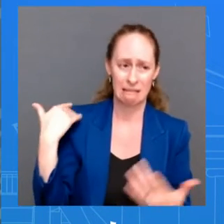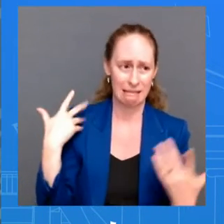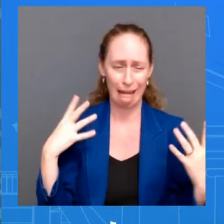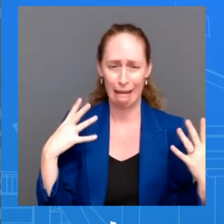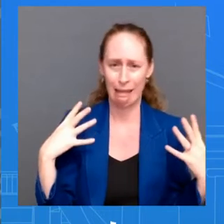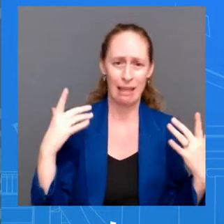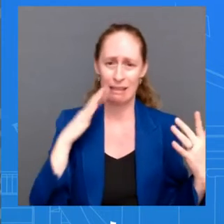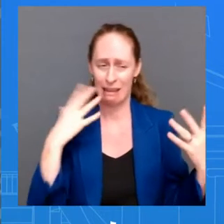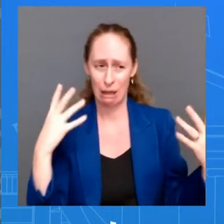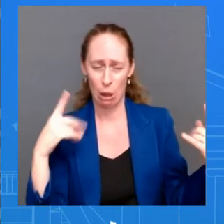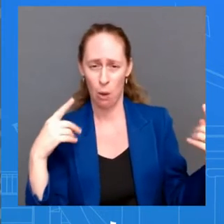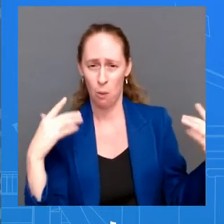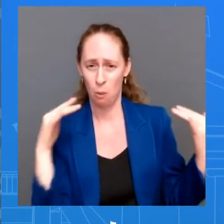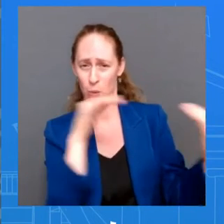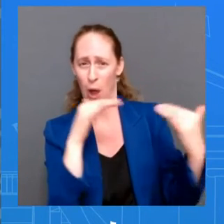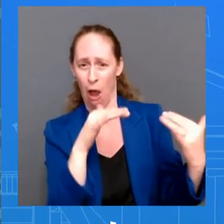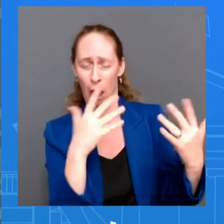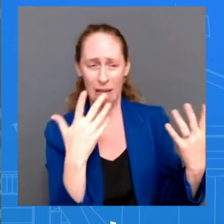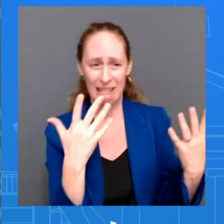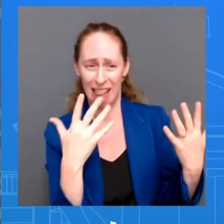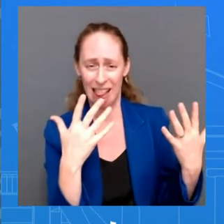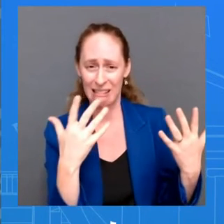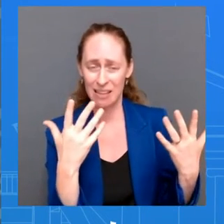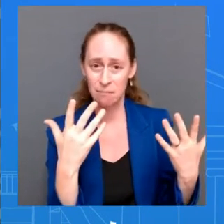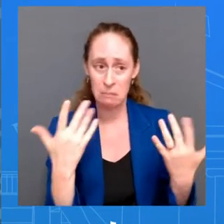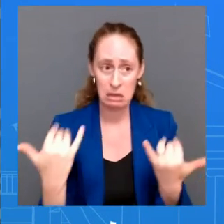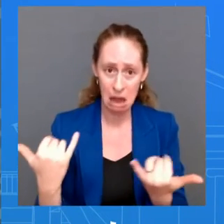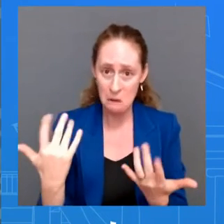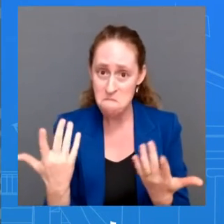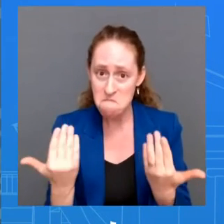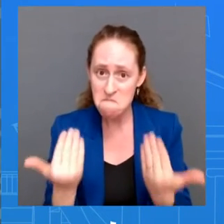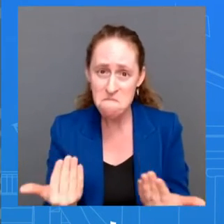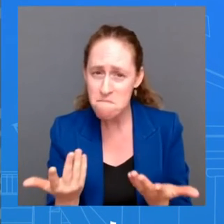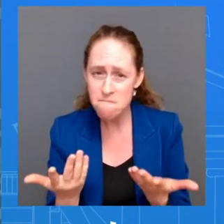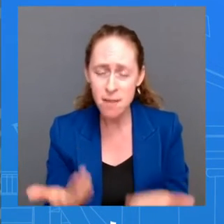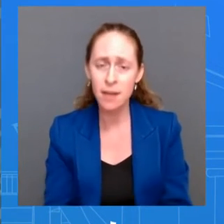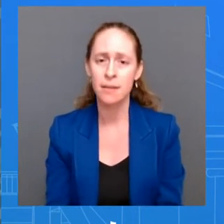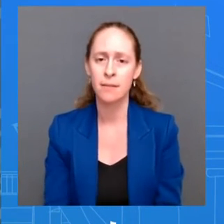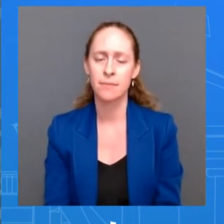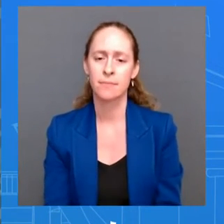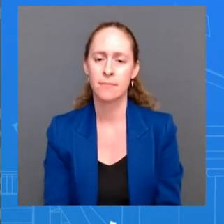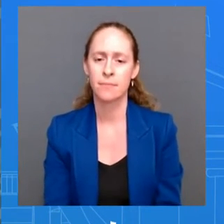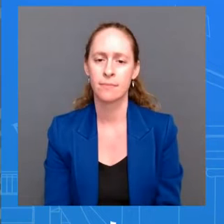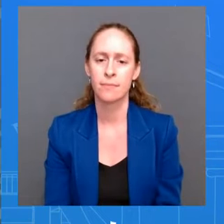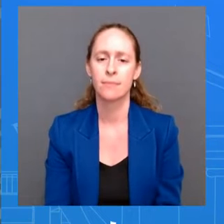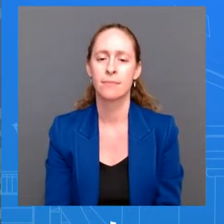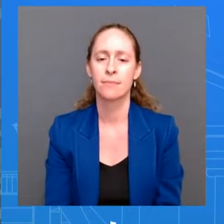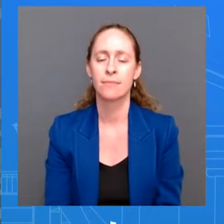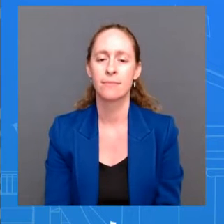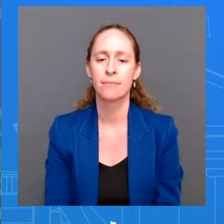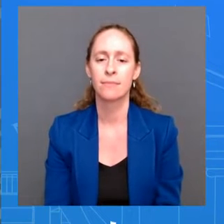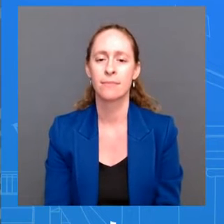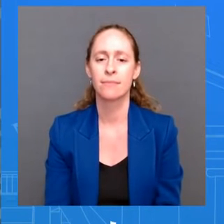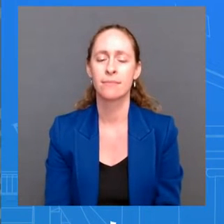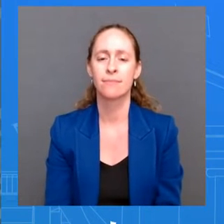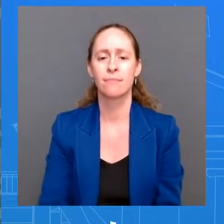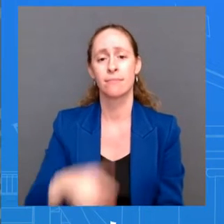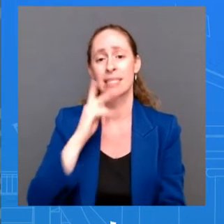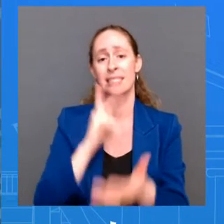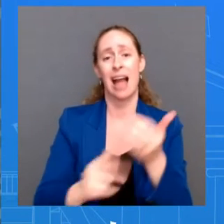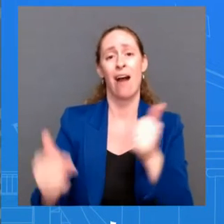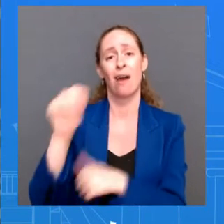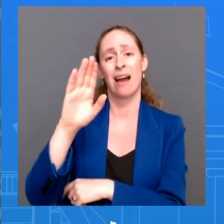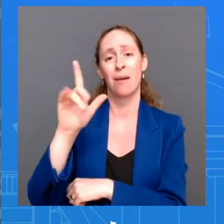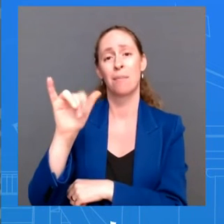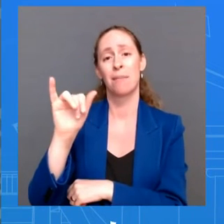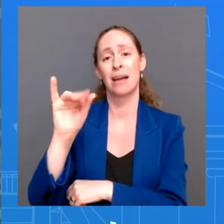where we and our global partners stand on several key issues. Clearly, Brittany Griner and Paul Whelan was